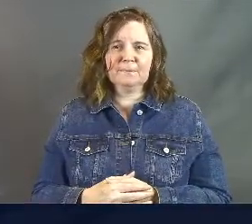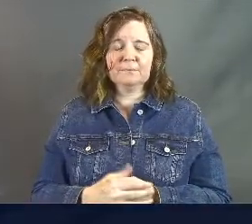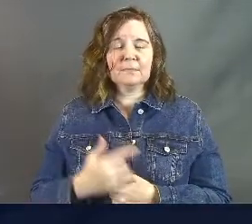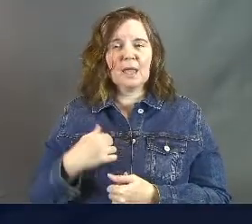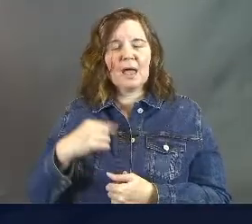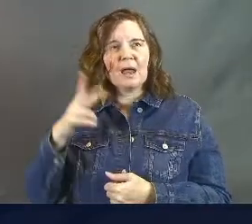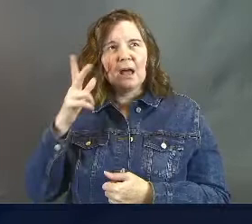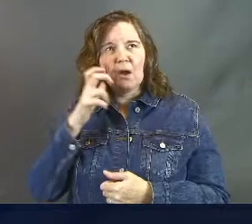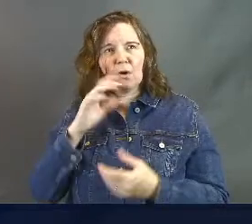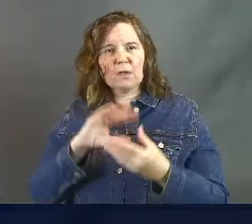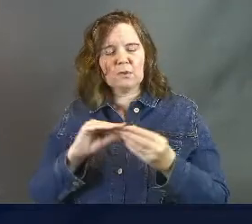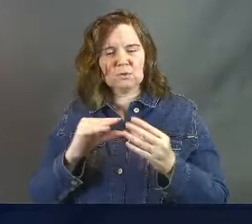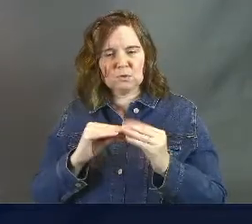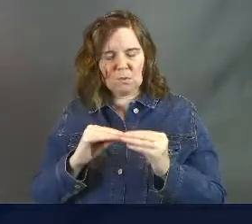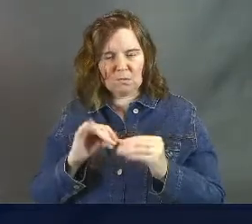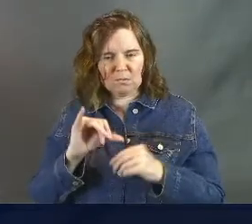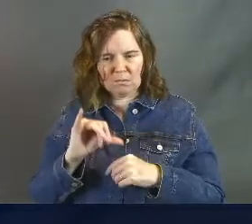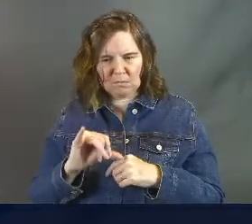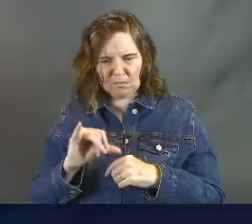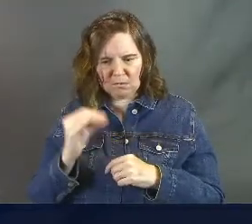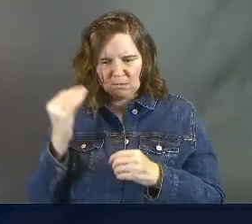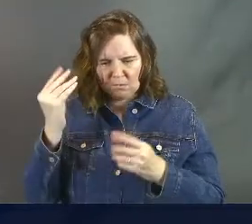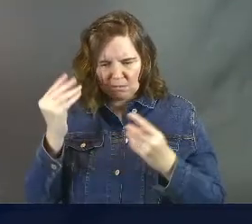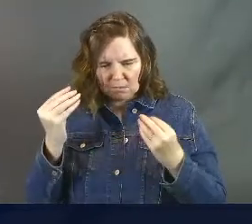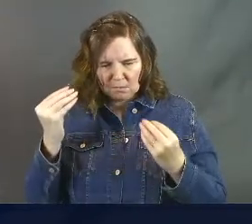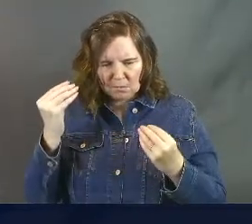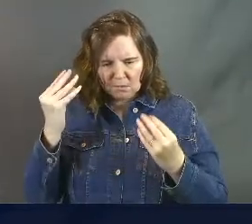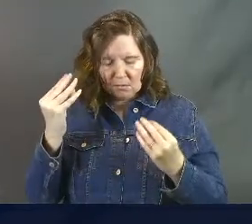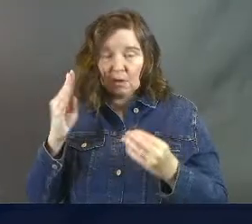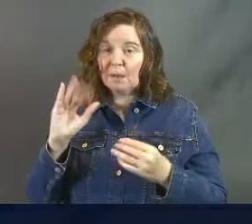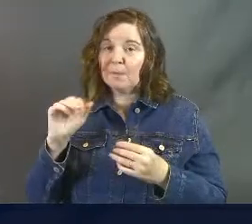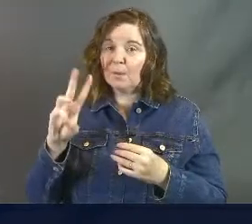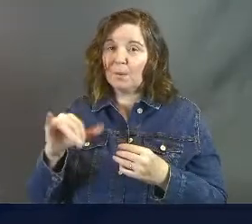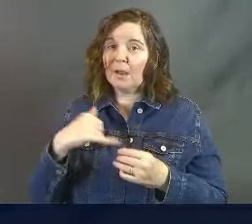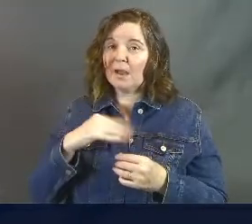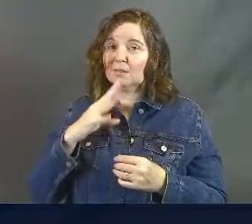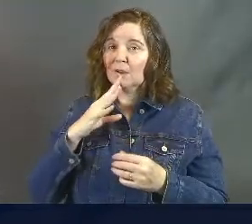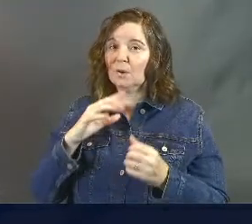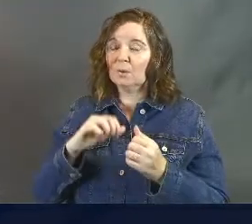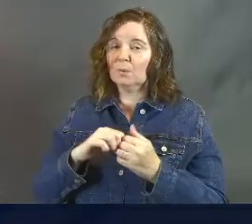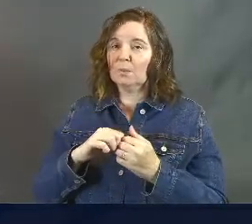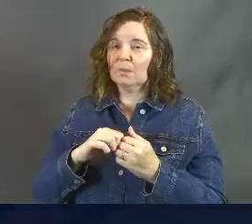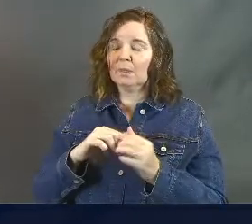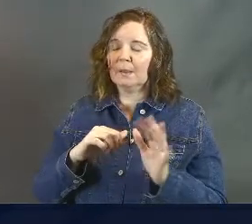And I heard this story from him. And by the way, I